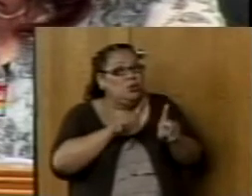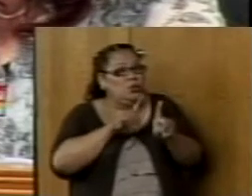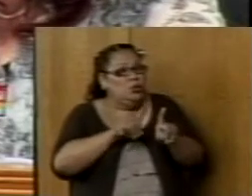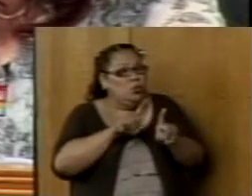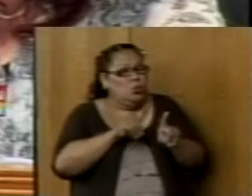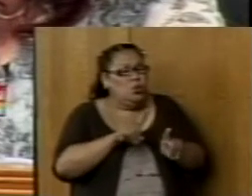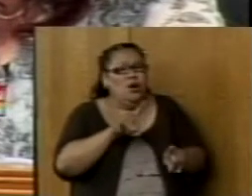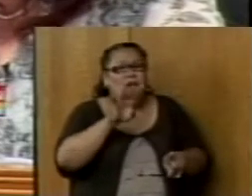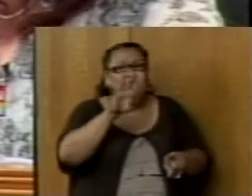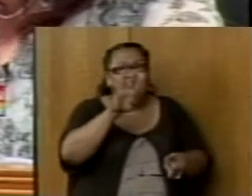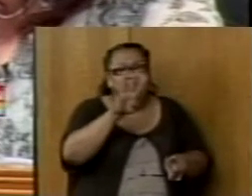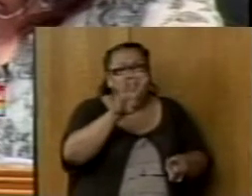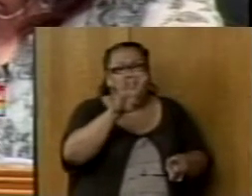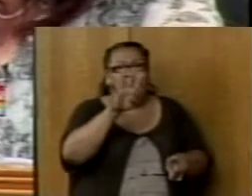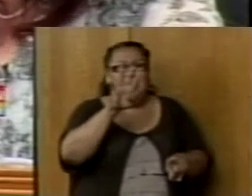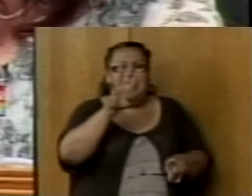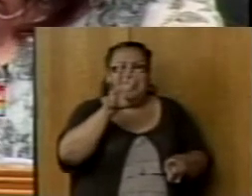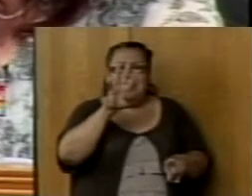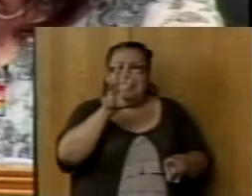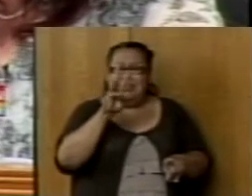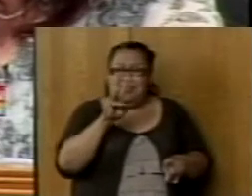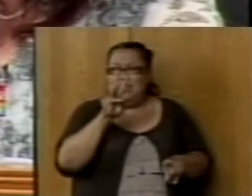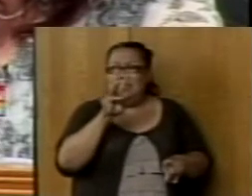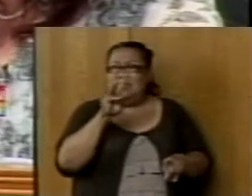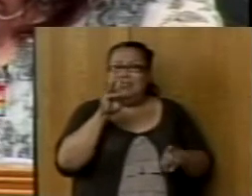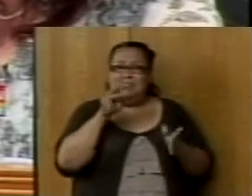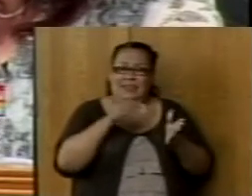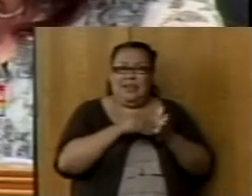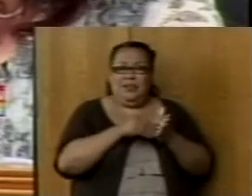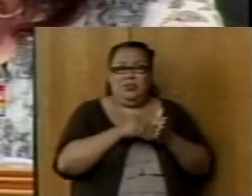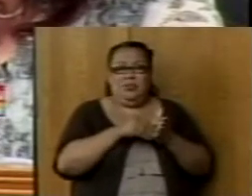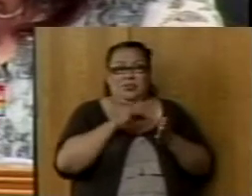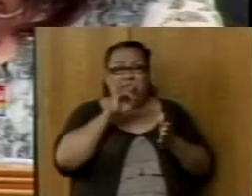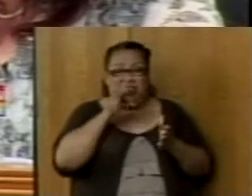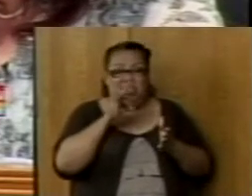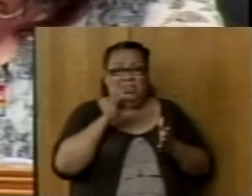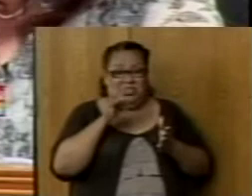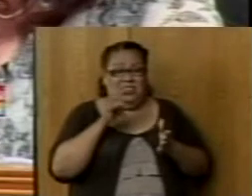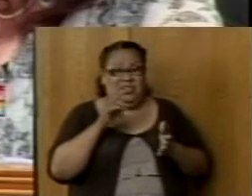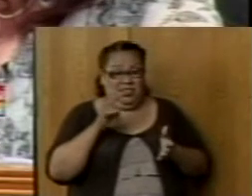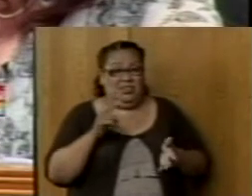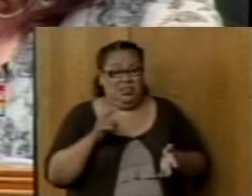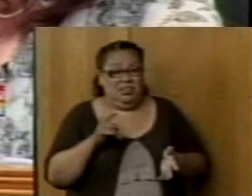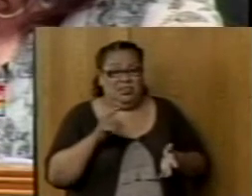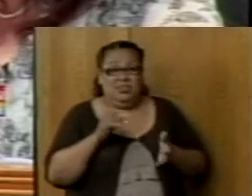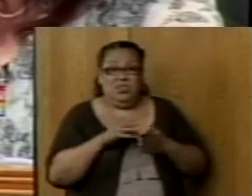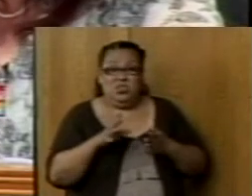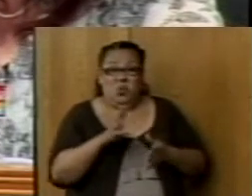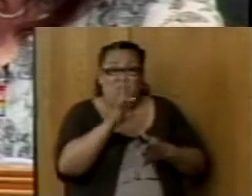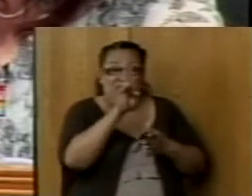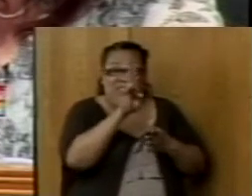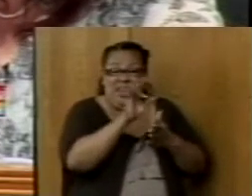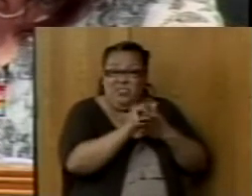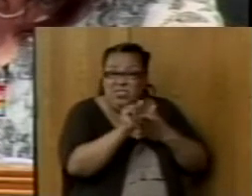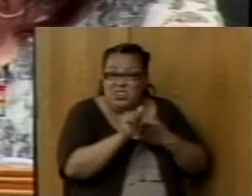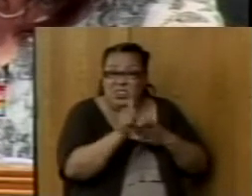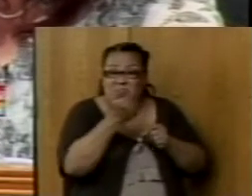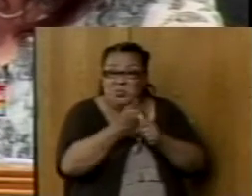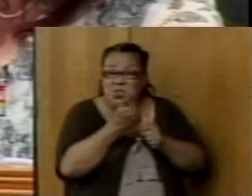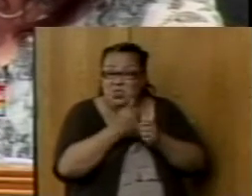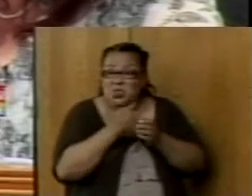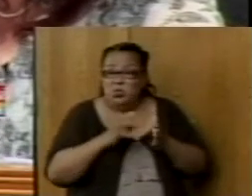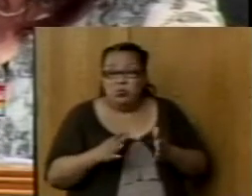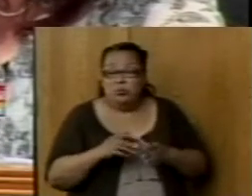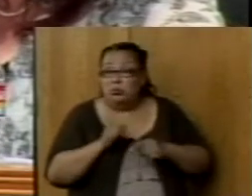about 46,232 students that we have enrolled, and $7 per student. And so if not